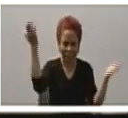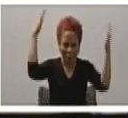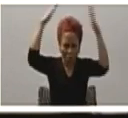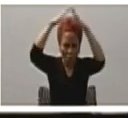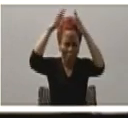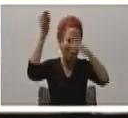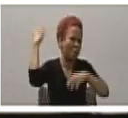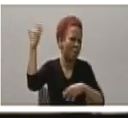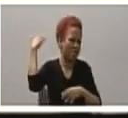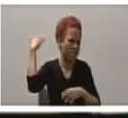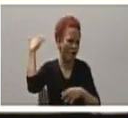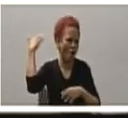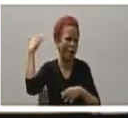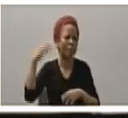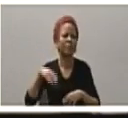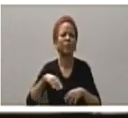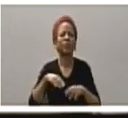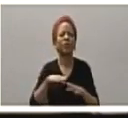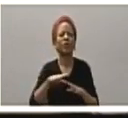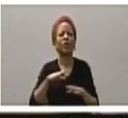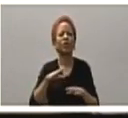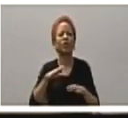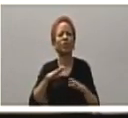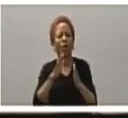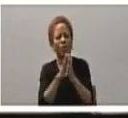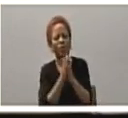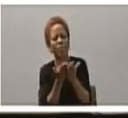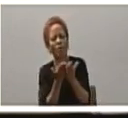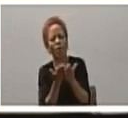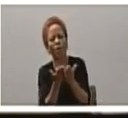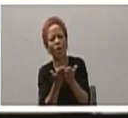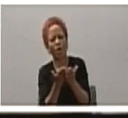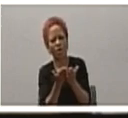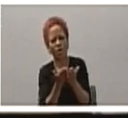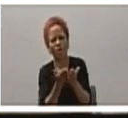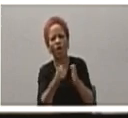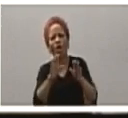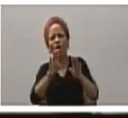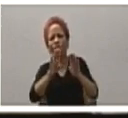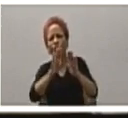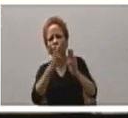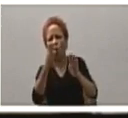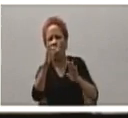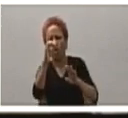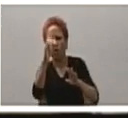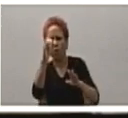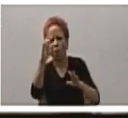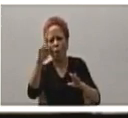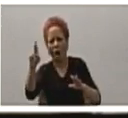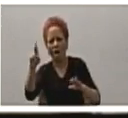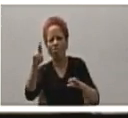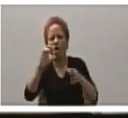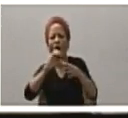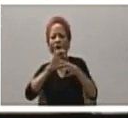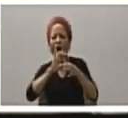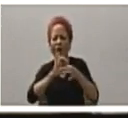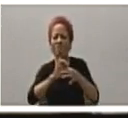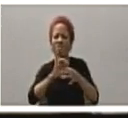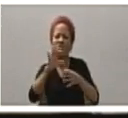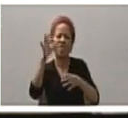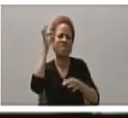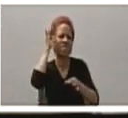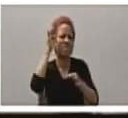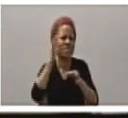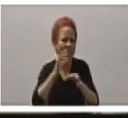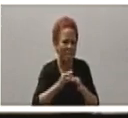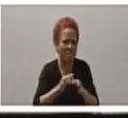Porta Fidei, The Door of Faith. In this book he wrote, he said that the door of faith is always open